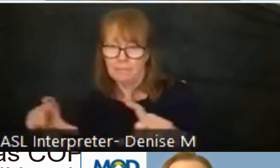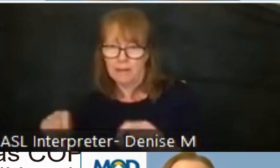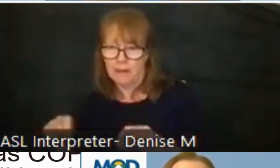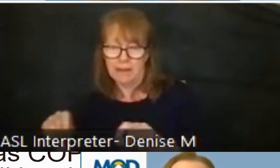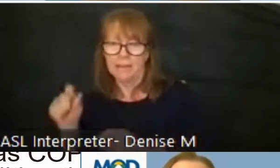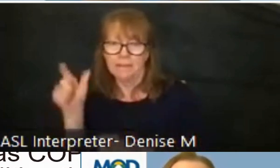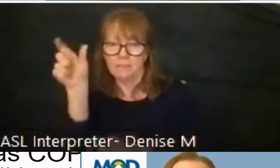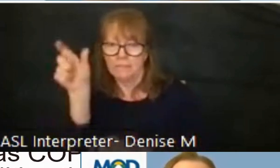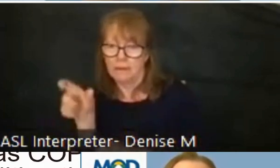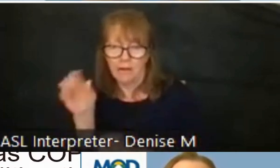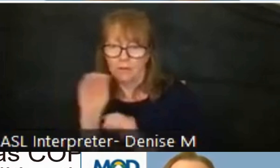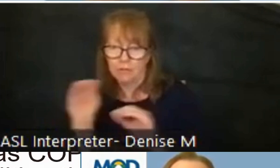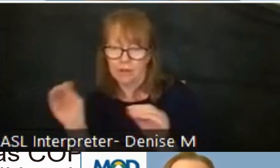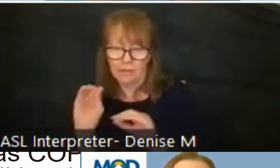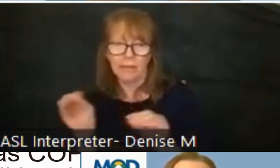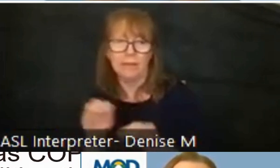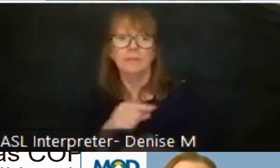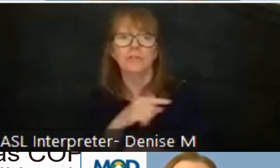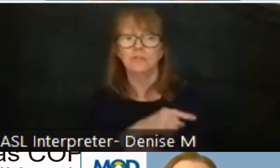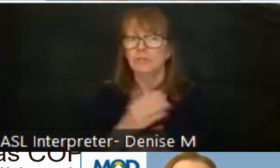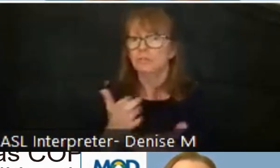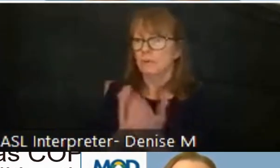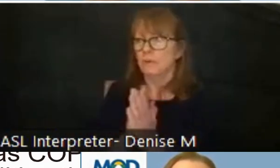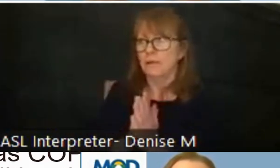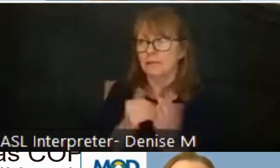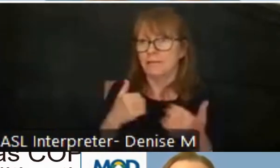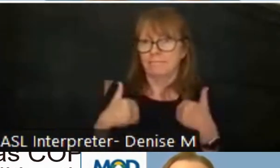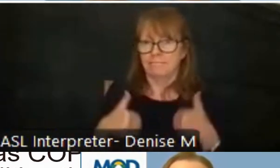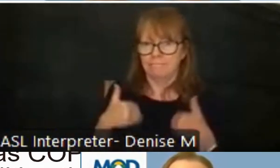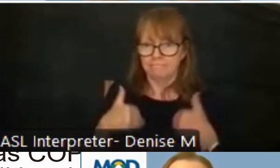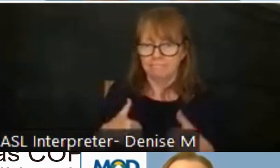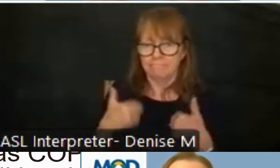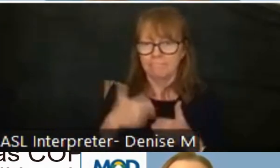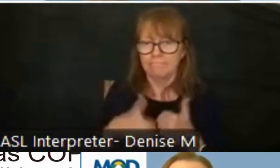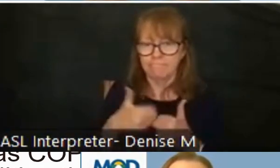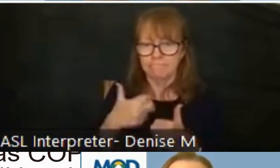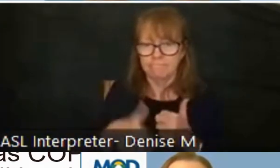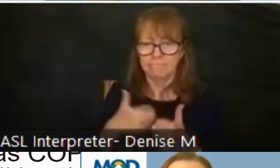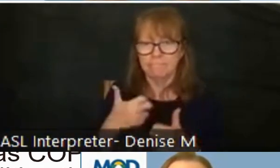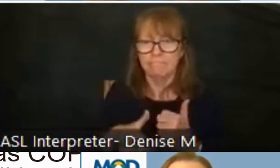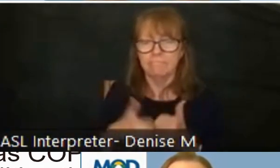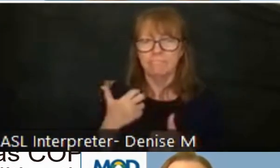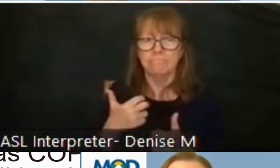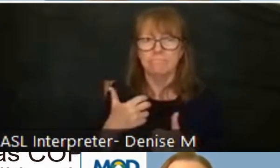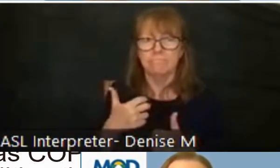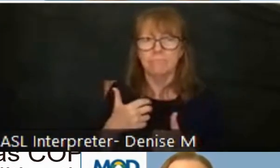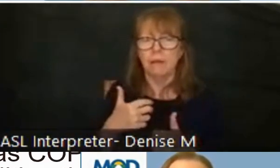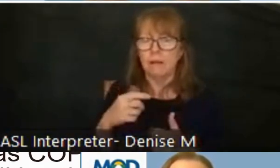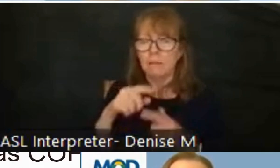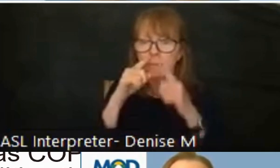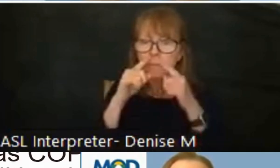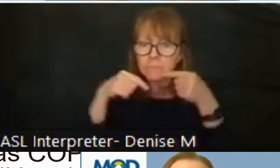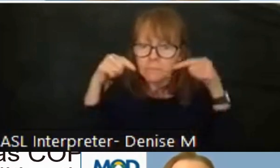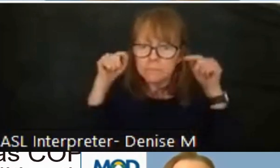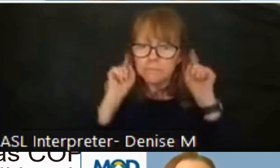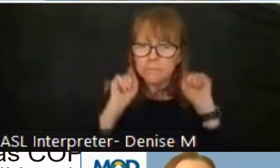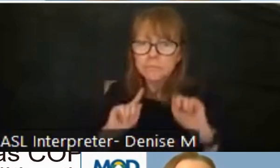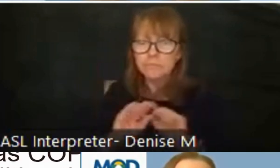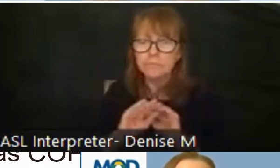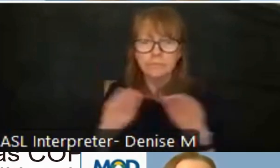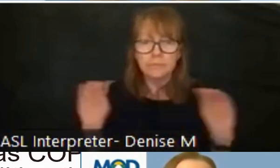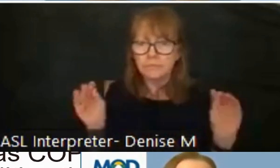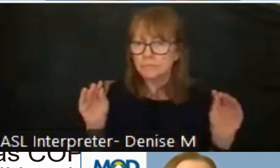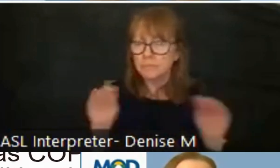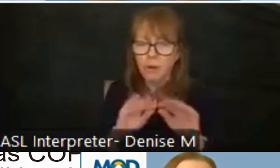she hasn't indicated that she uses oxygen or anything that would make her lung condition obvious to her housing provider. So